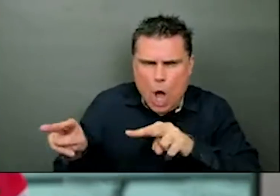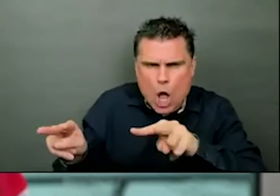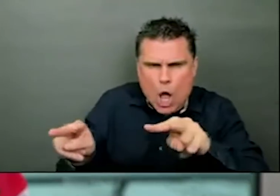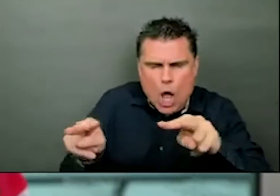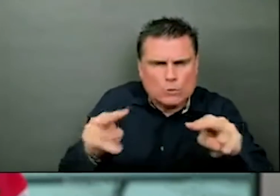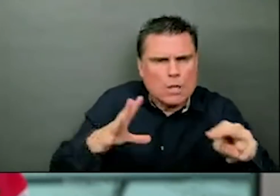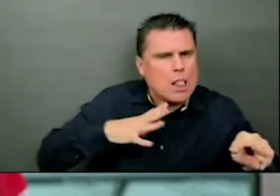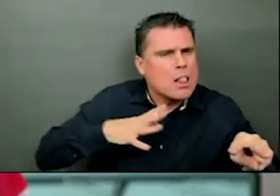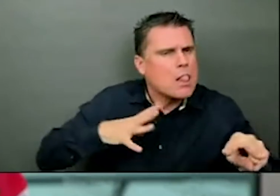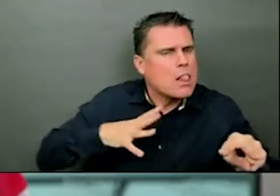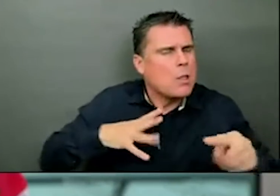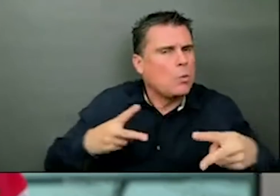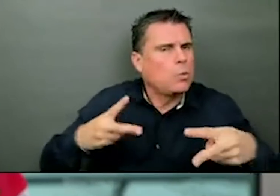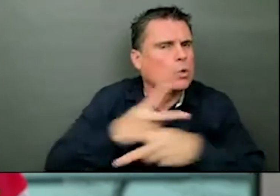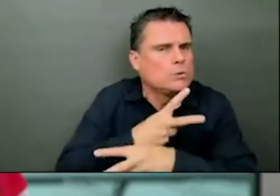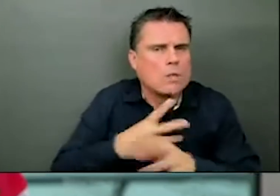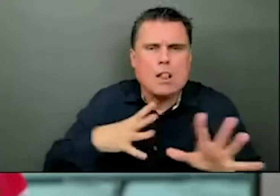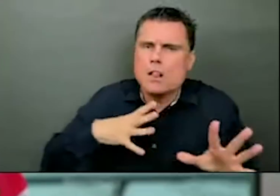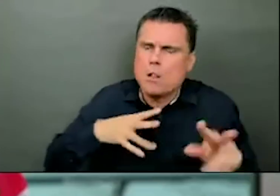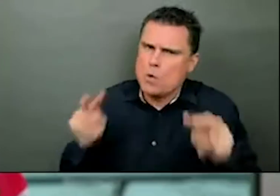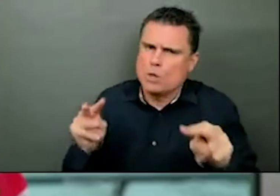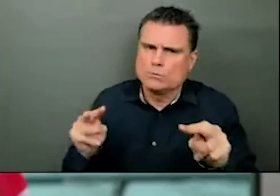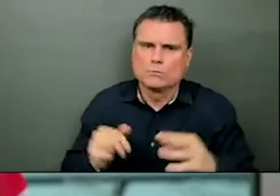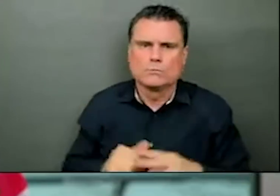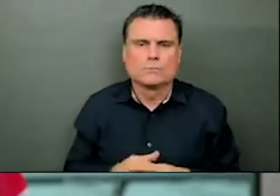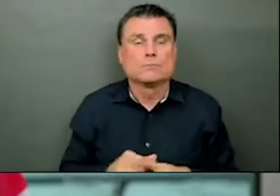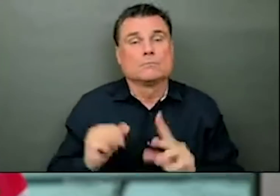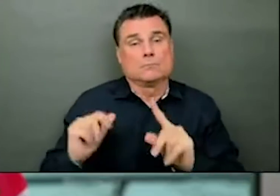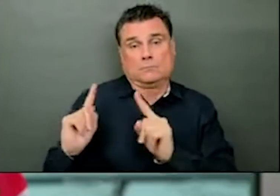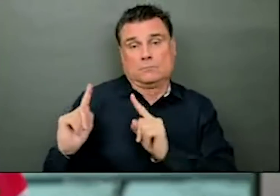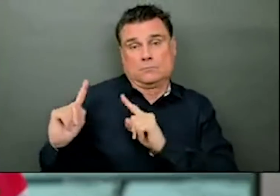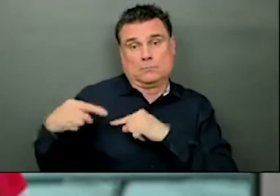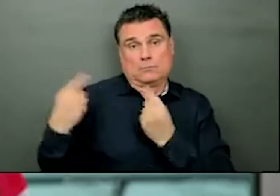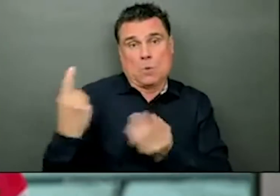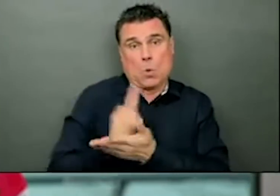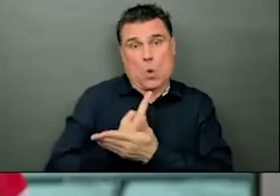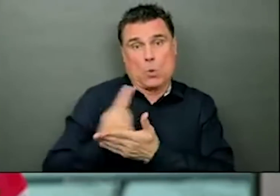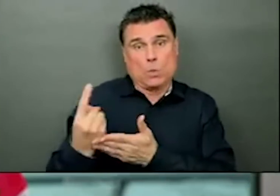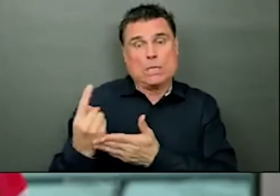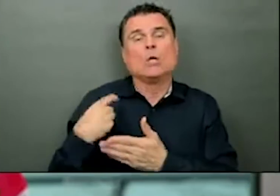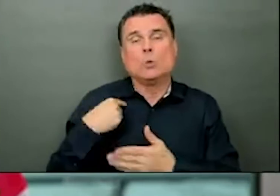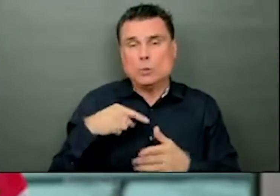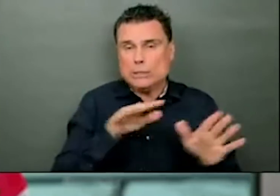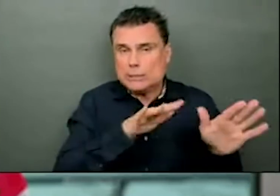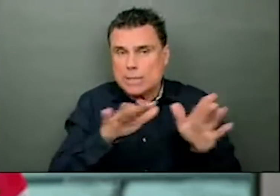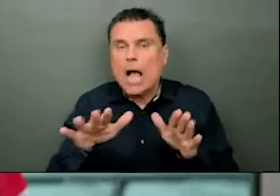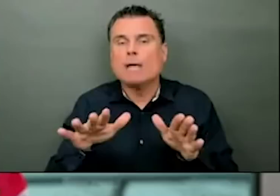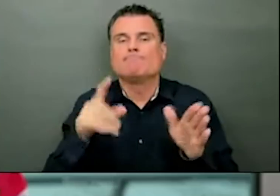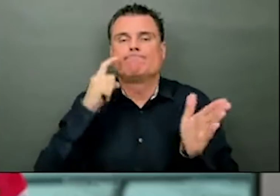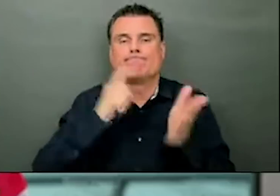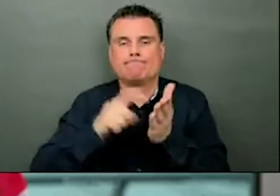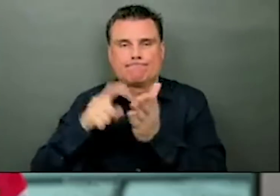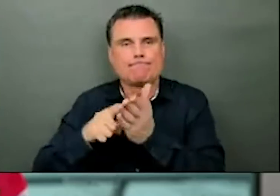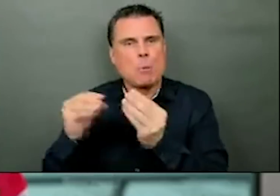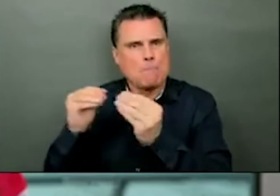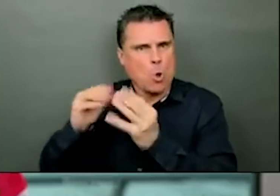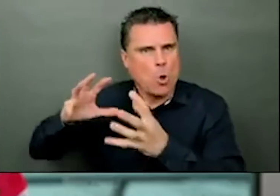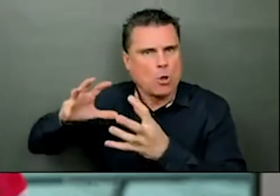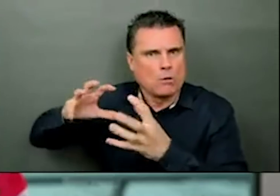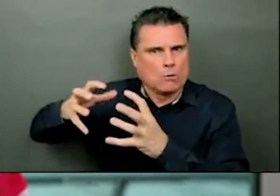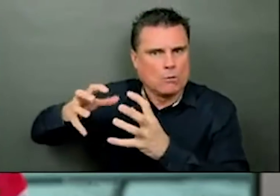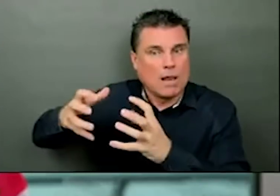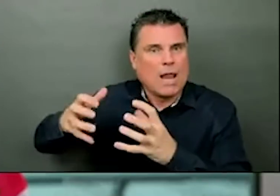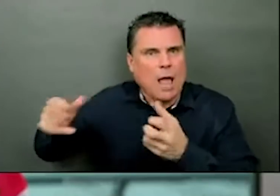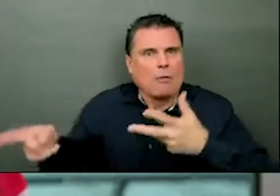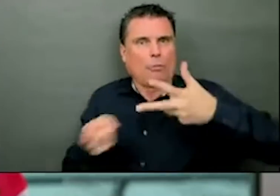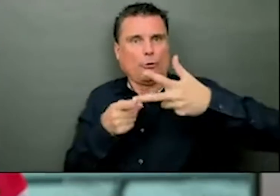identified another variant that is under investigation internationally and across Canada. We've had a